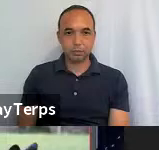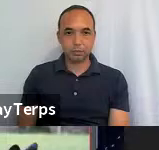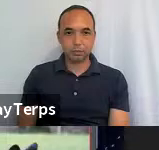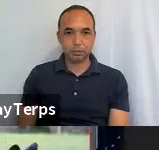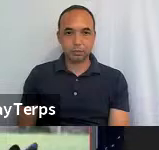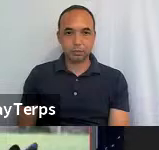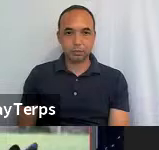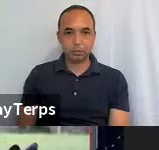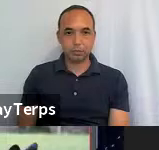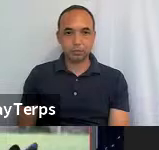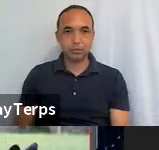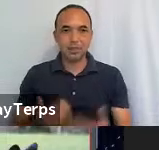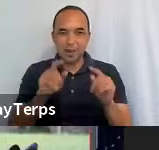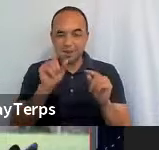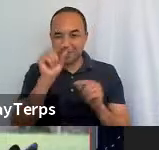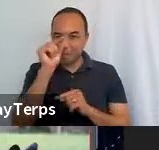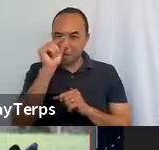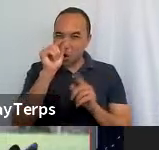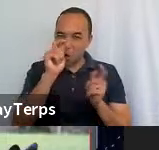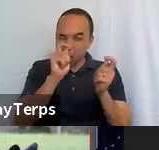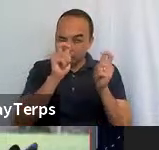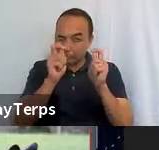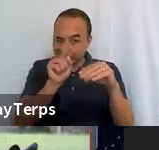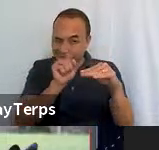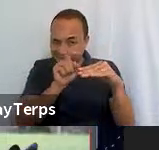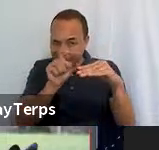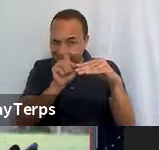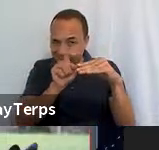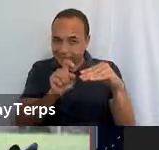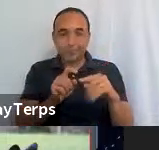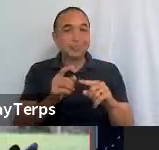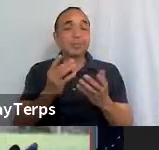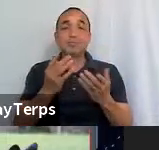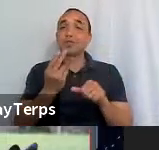just making these tiny adjustments all visually.